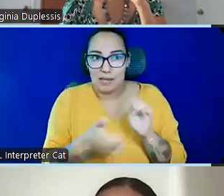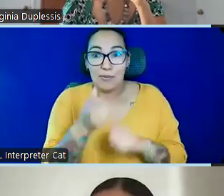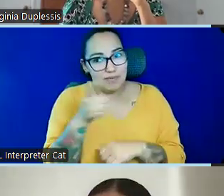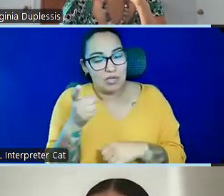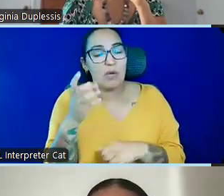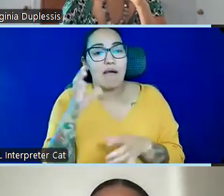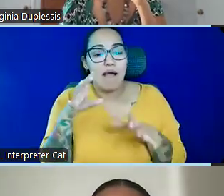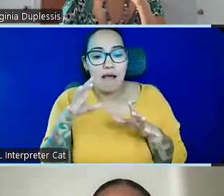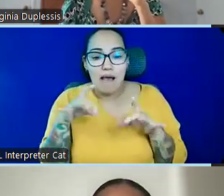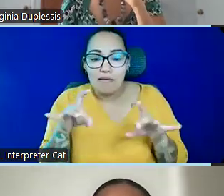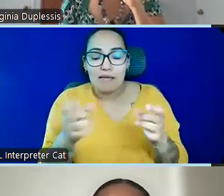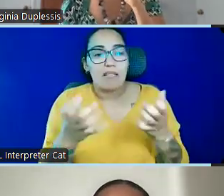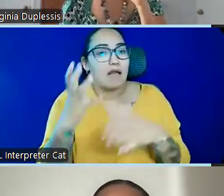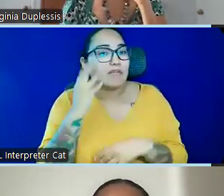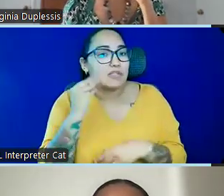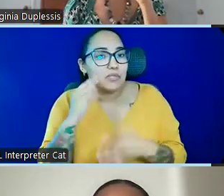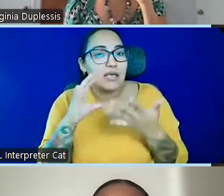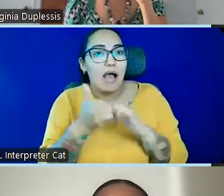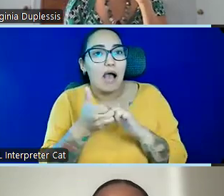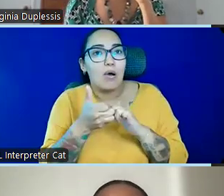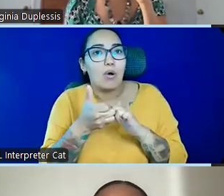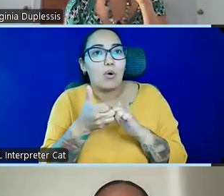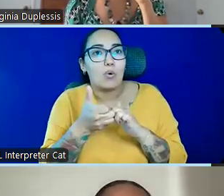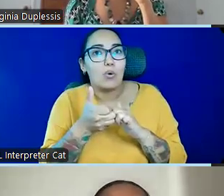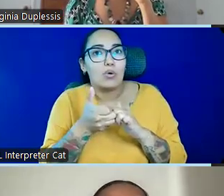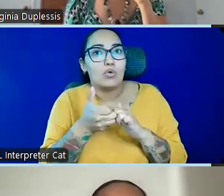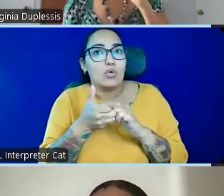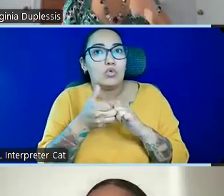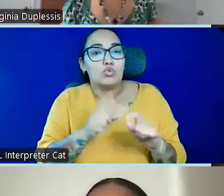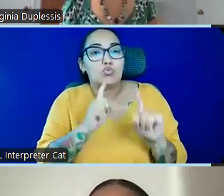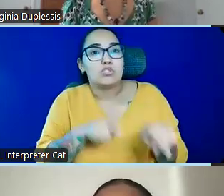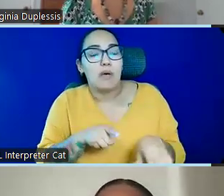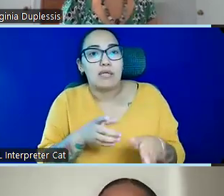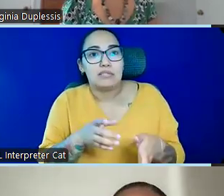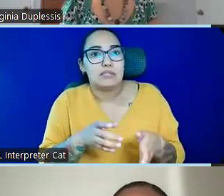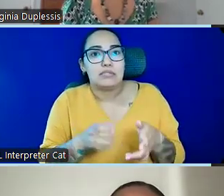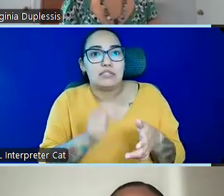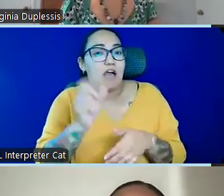of experience in how to respond under unforeseen